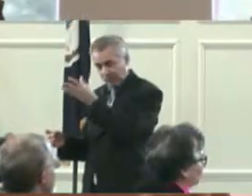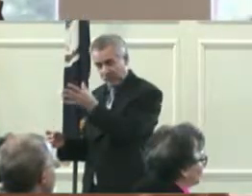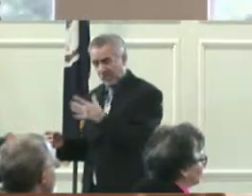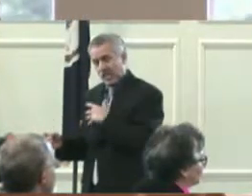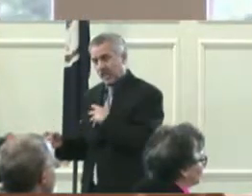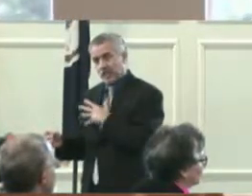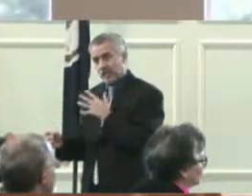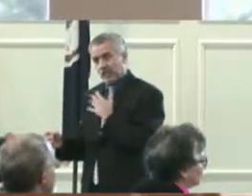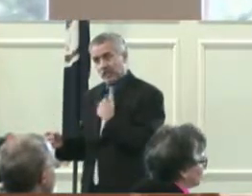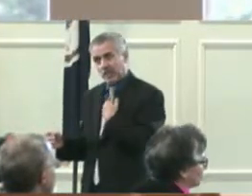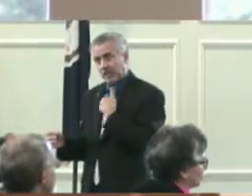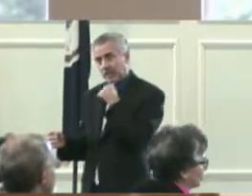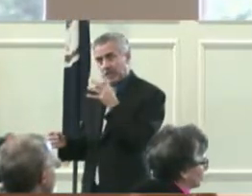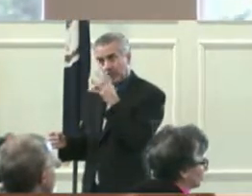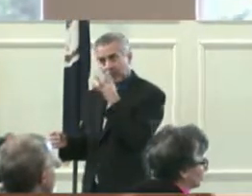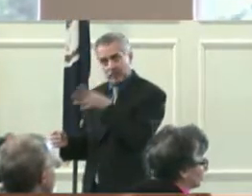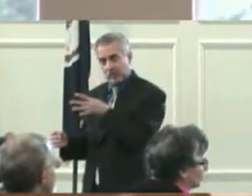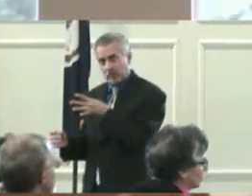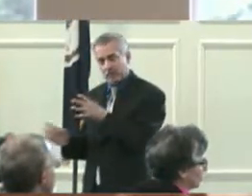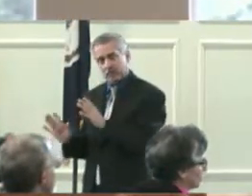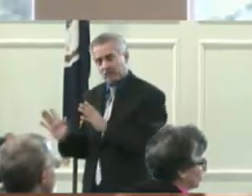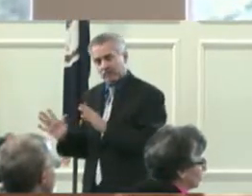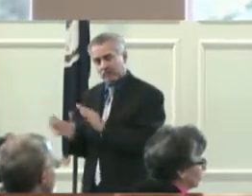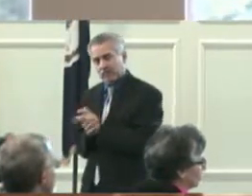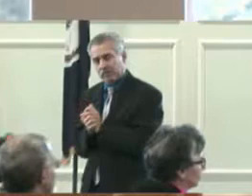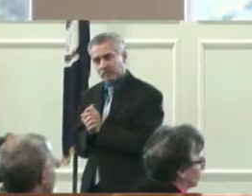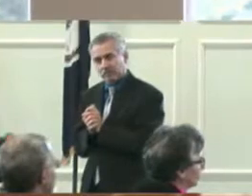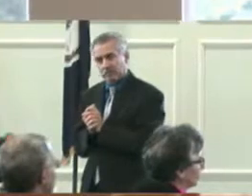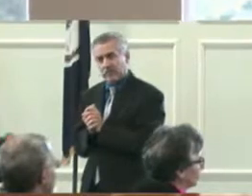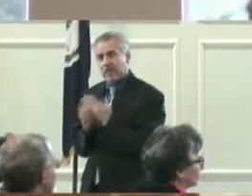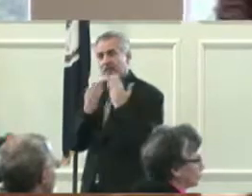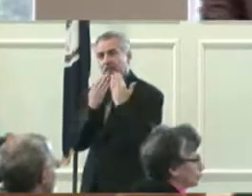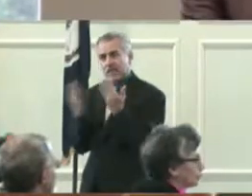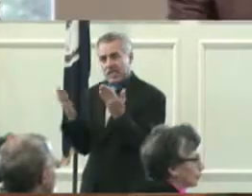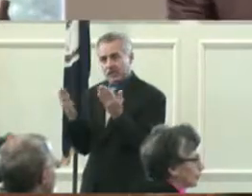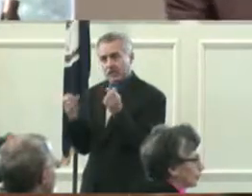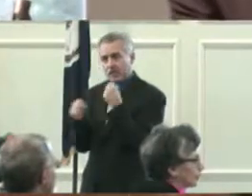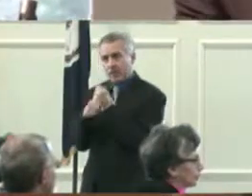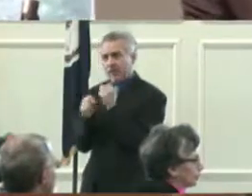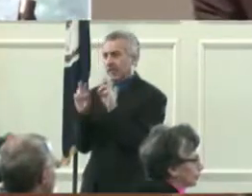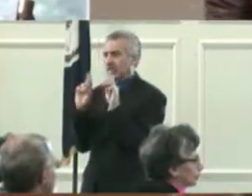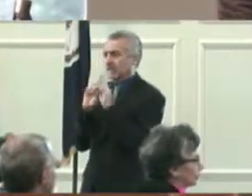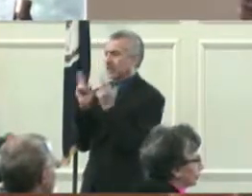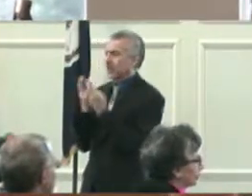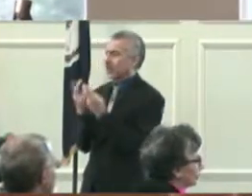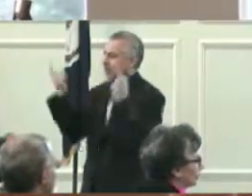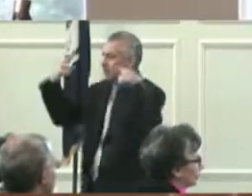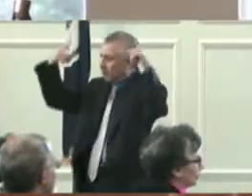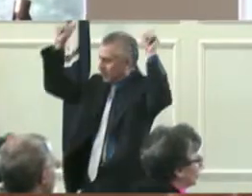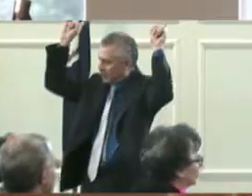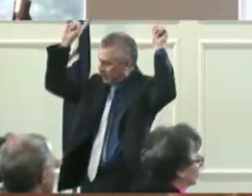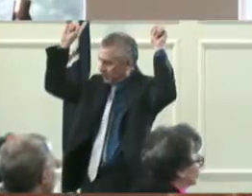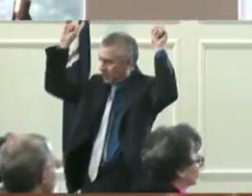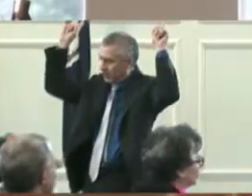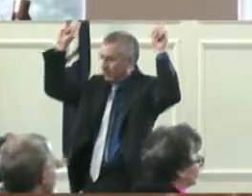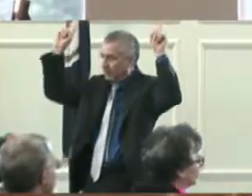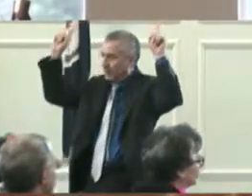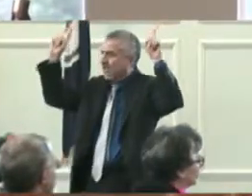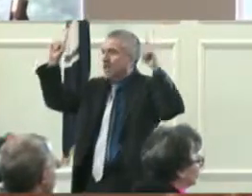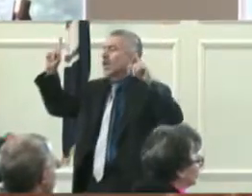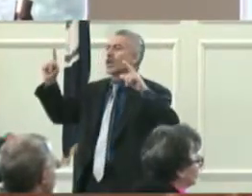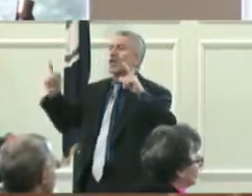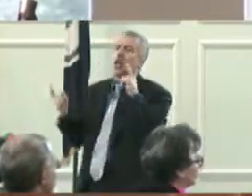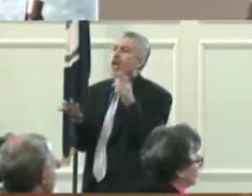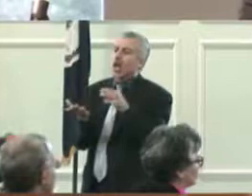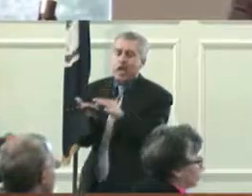for making this a success. And this is how we measure success. It's not the amount of baptisms that